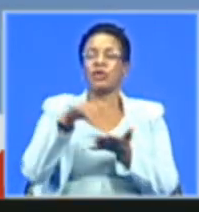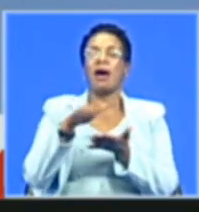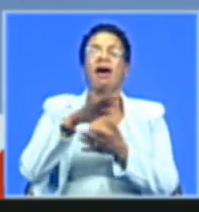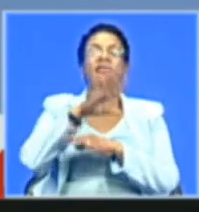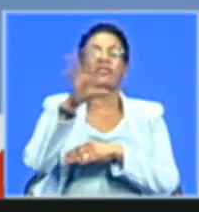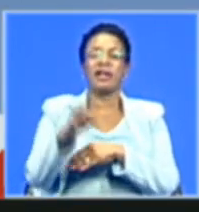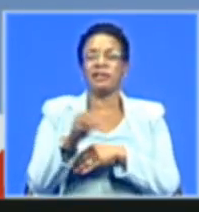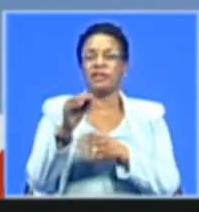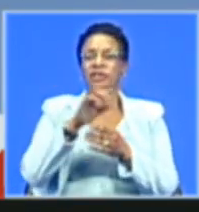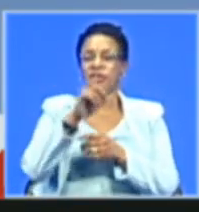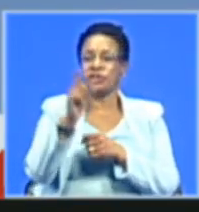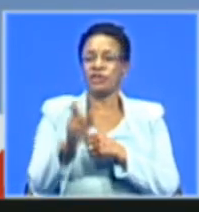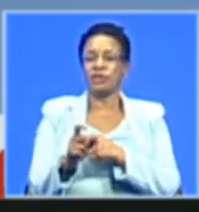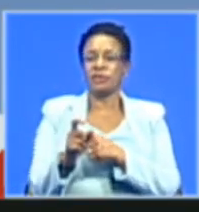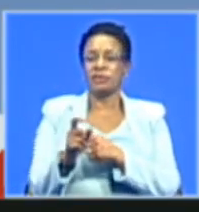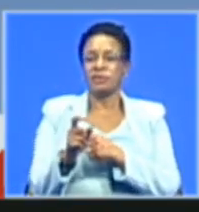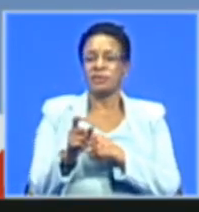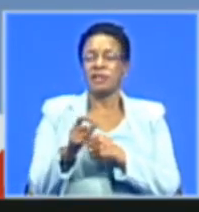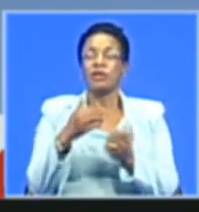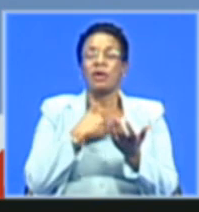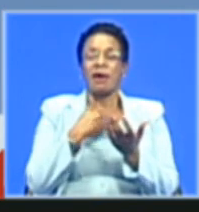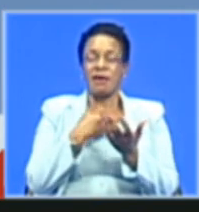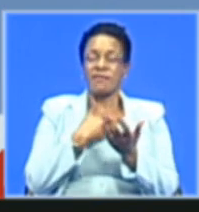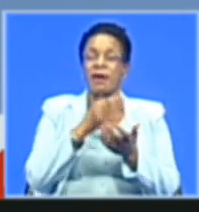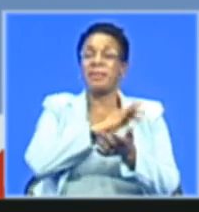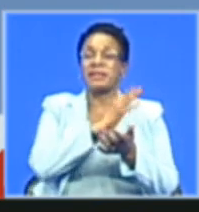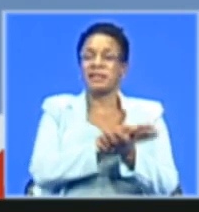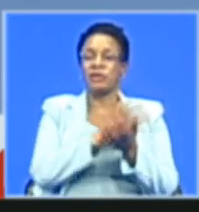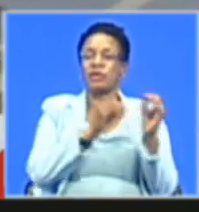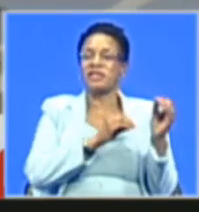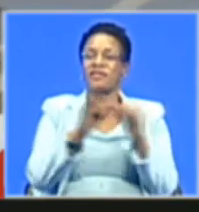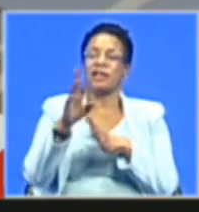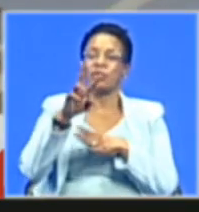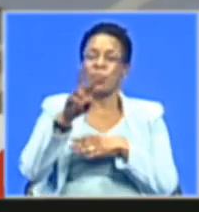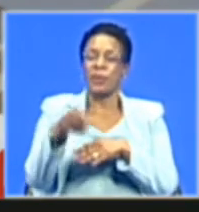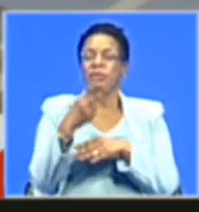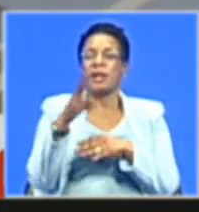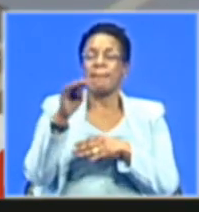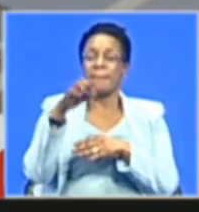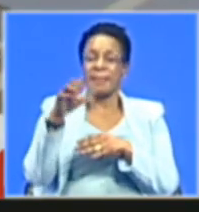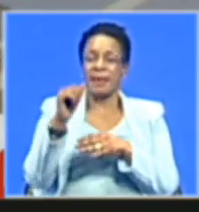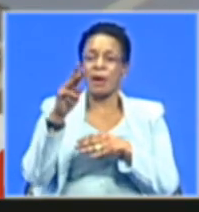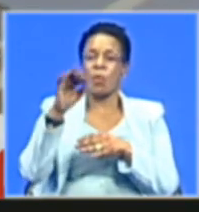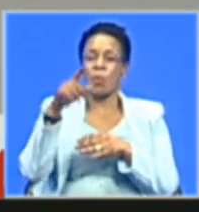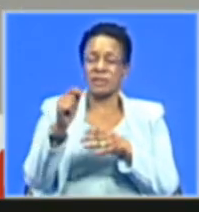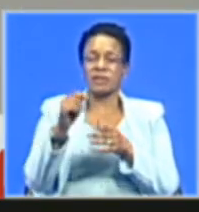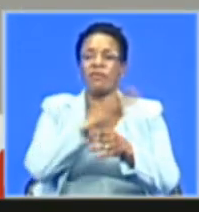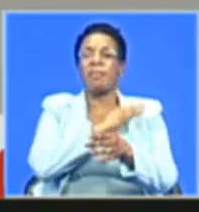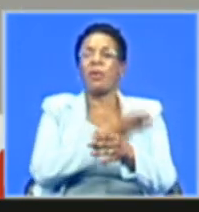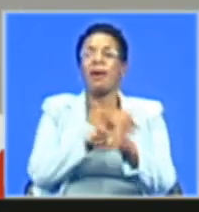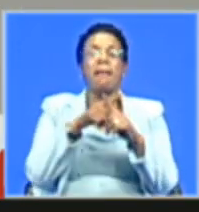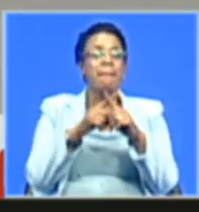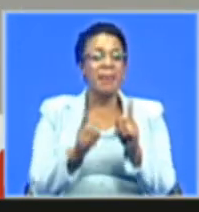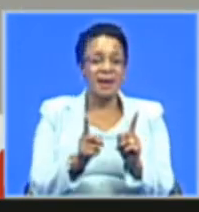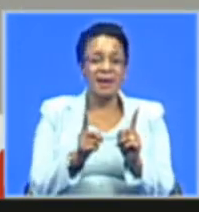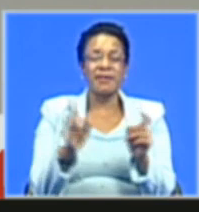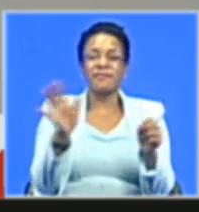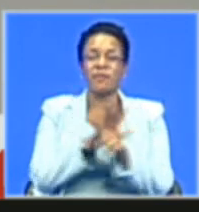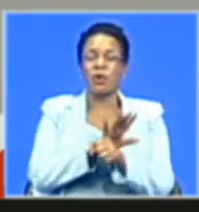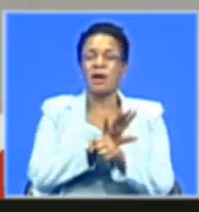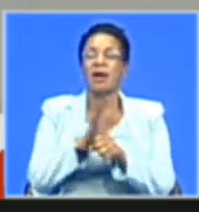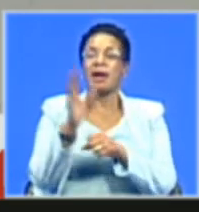region. It will have a capacity to transfer 2000 megawatts of power, although it is unlikely that the full capacity will